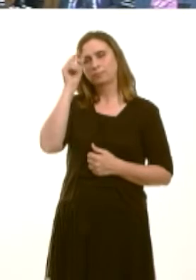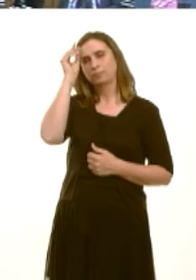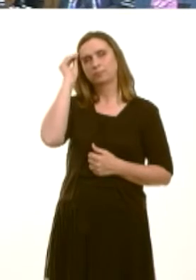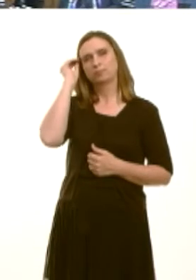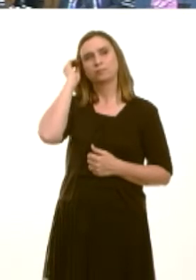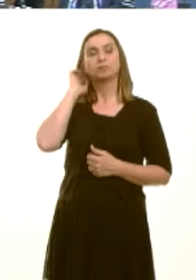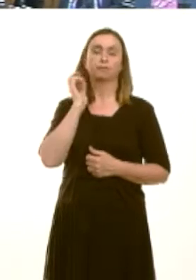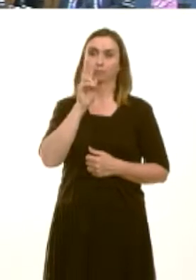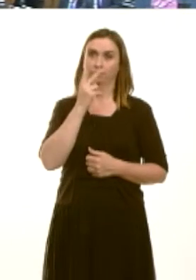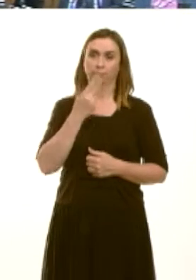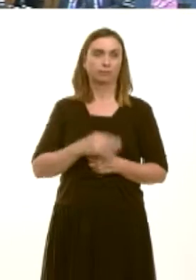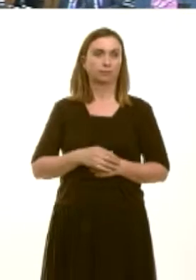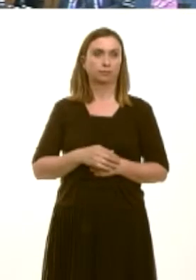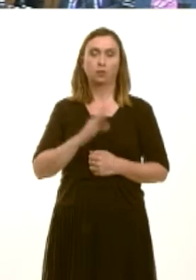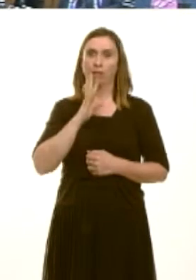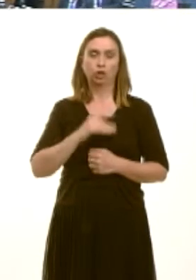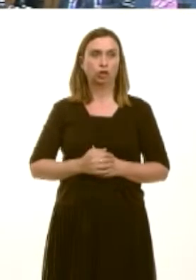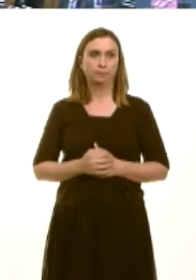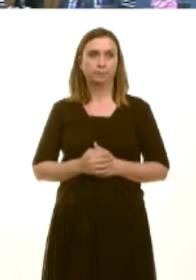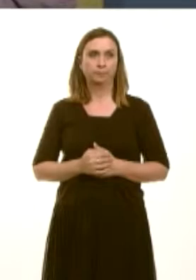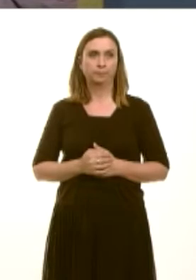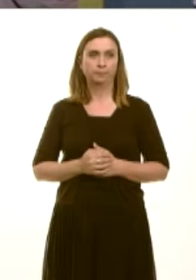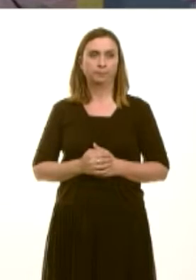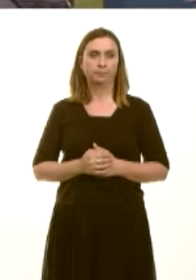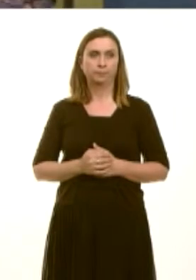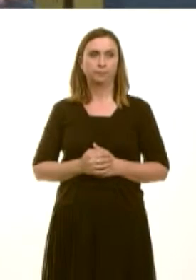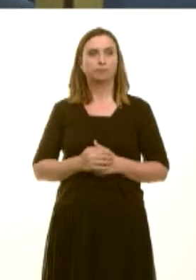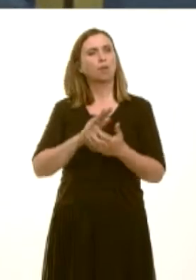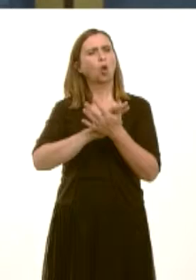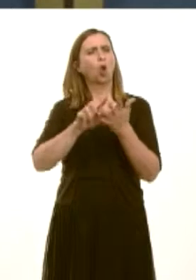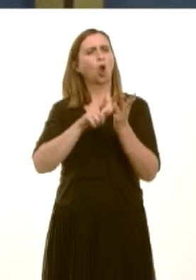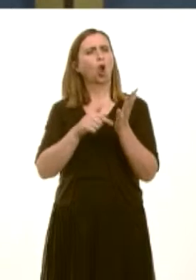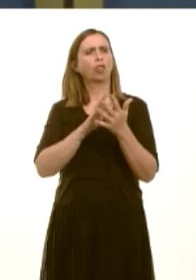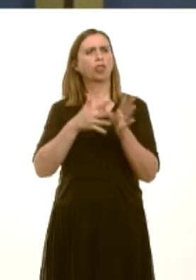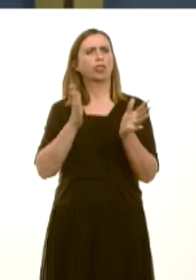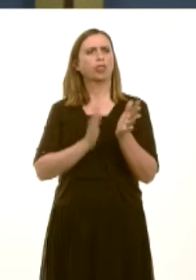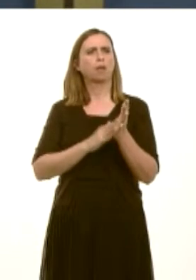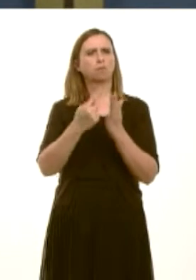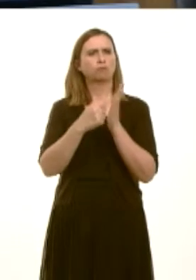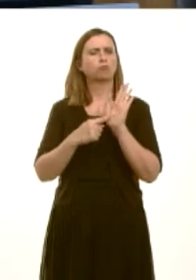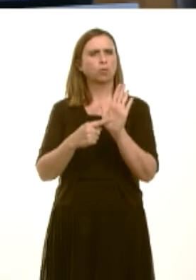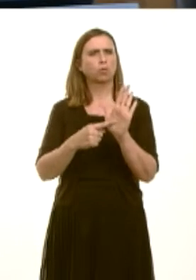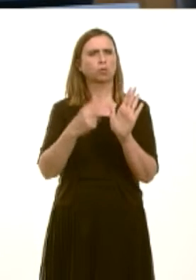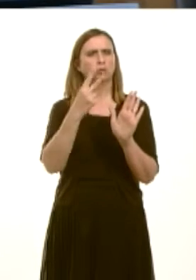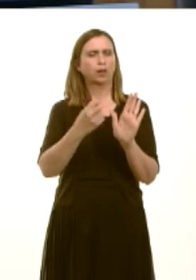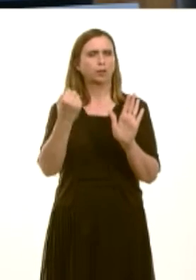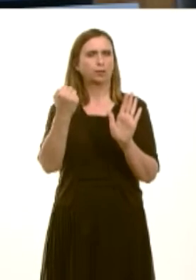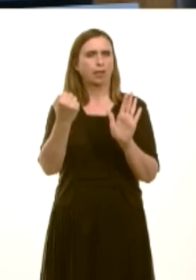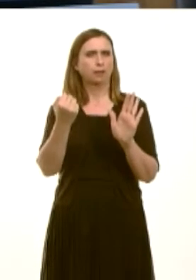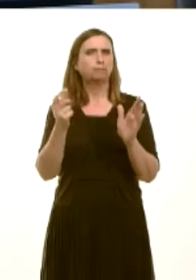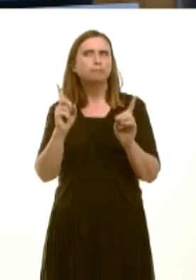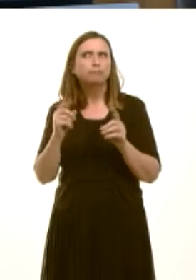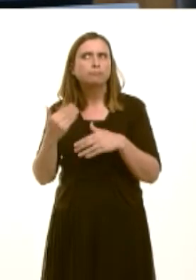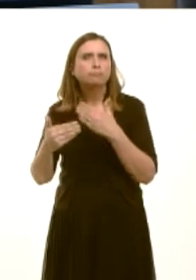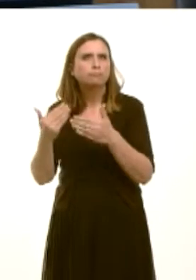What studies has the Welsh Government undertaken to update the findings of the Holtham Report 2010? Well, the Treasury